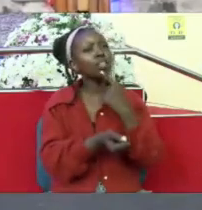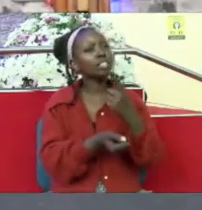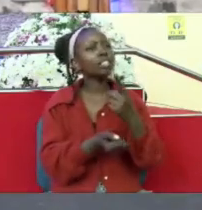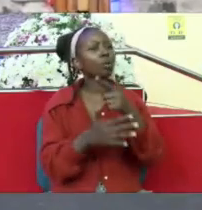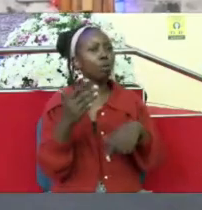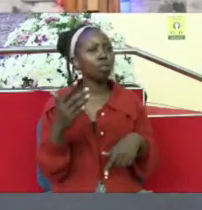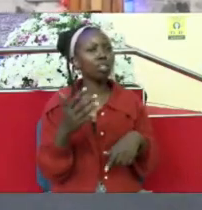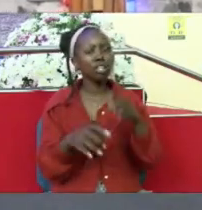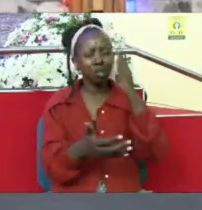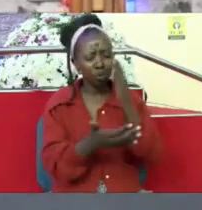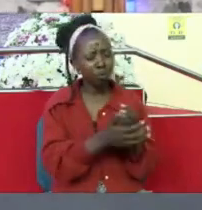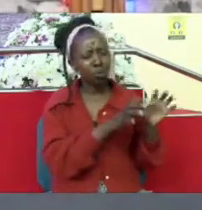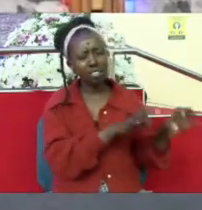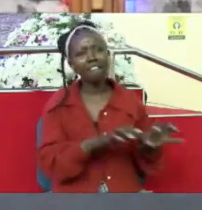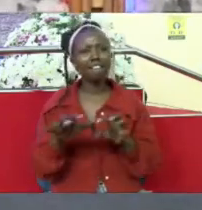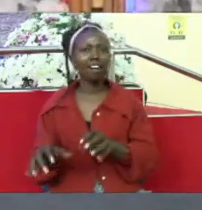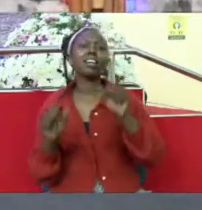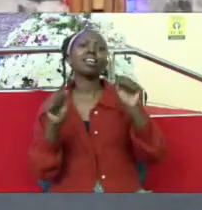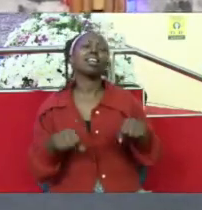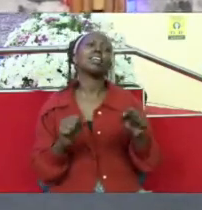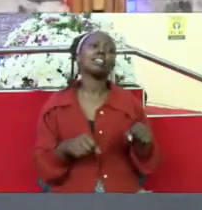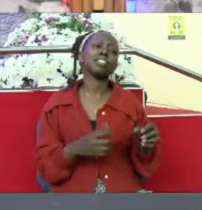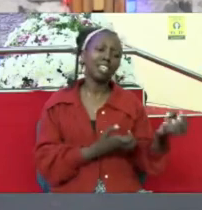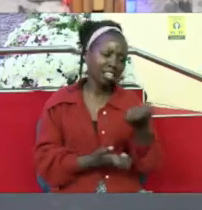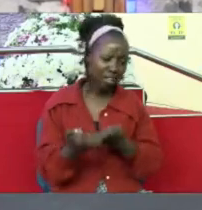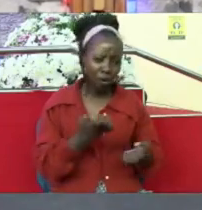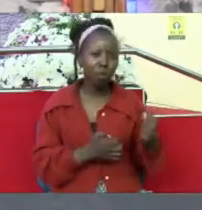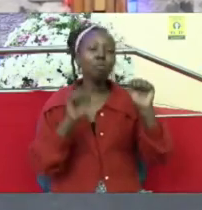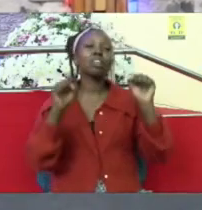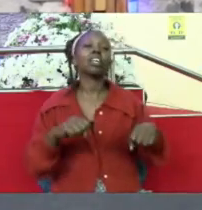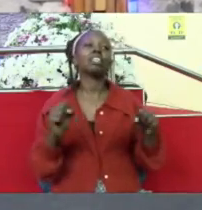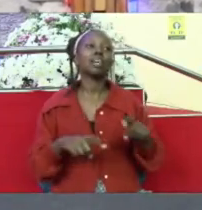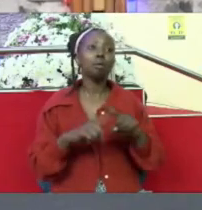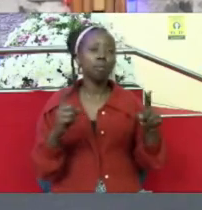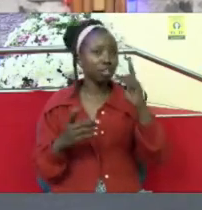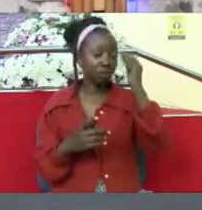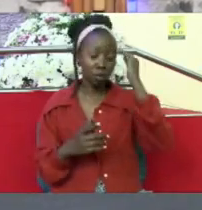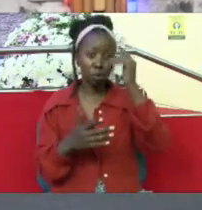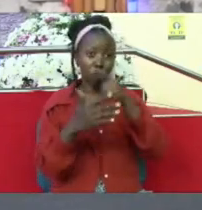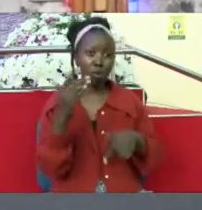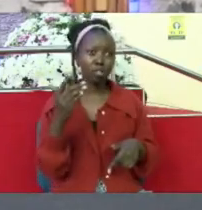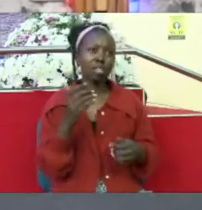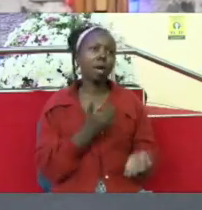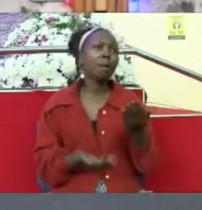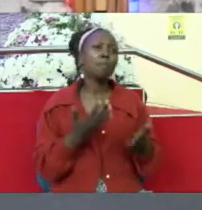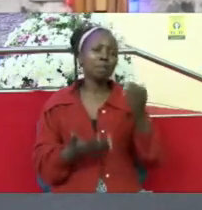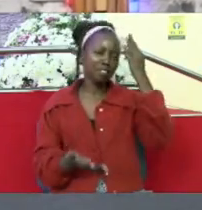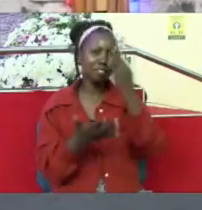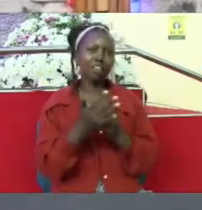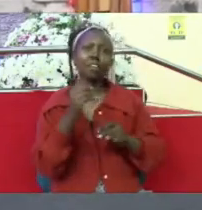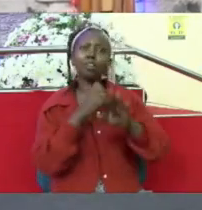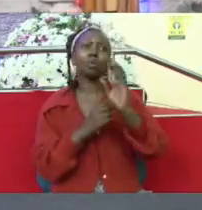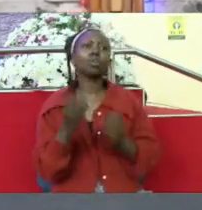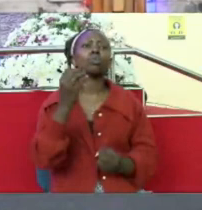yes. Kuumizwa ndio. Pressure, yes. Msukumo ndio. Economy, yes. Uchumi ndio. But know what? Lakini unajua nini? May your faith grow even when the economy